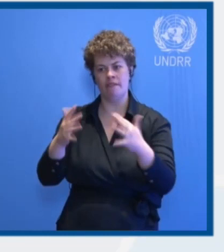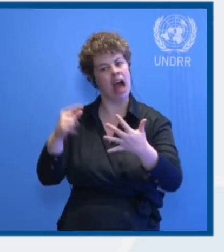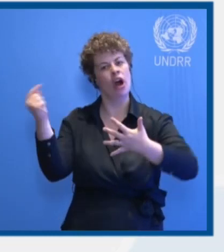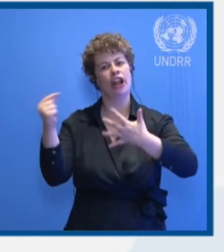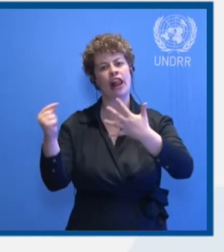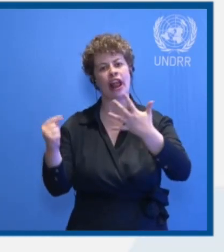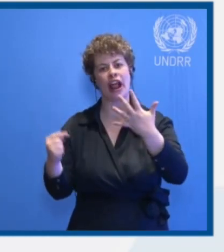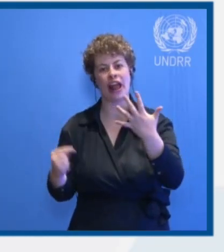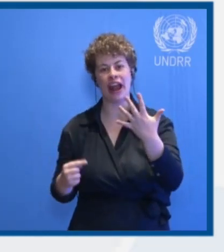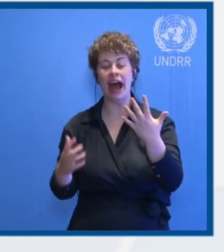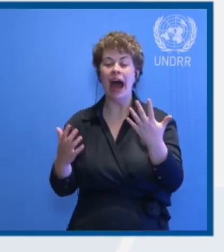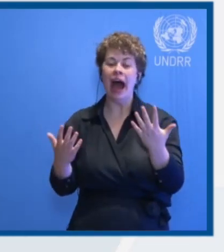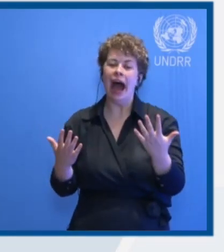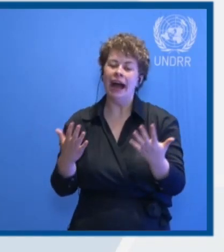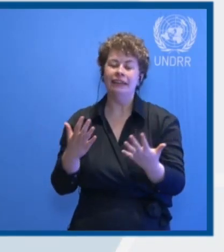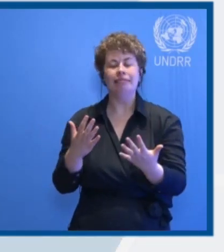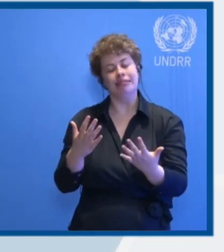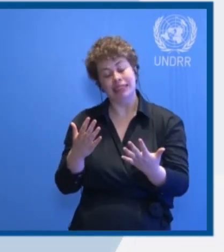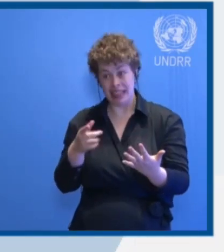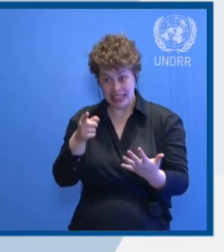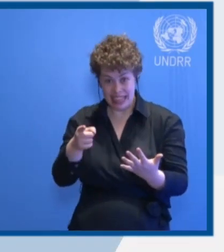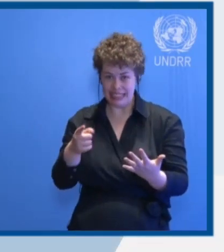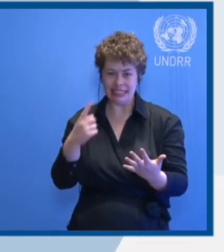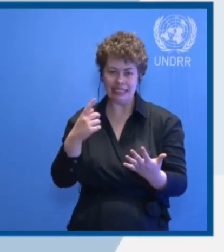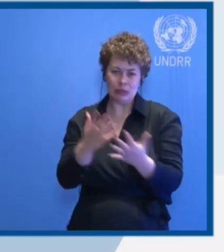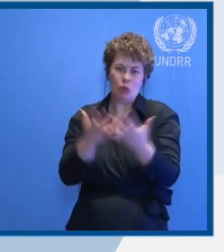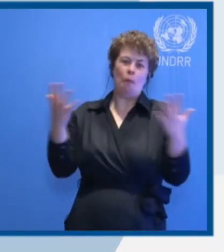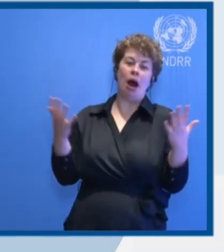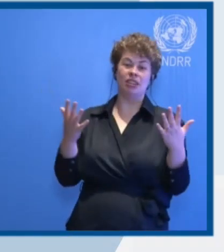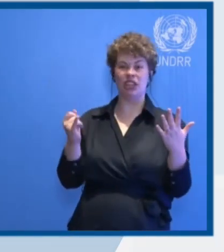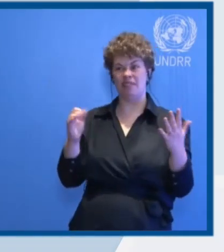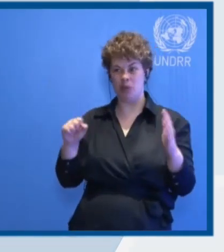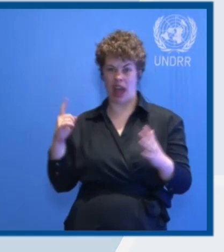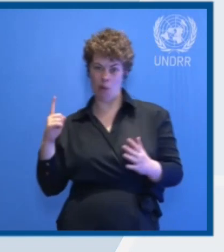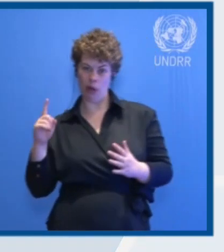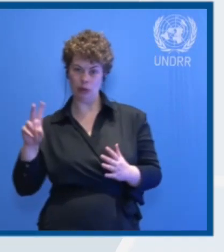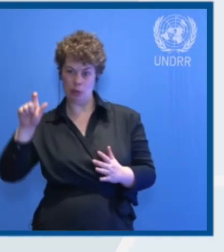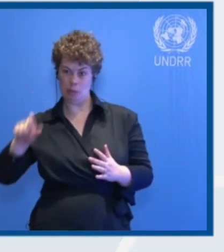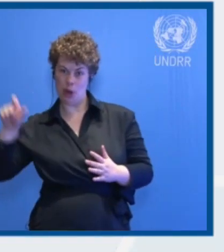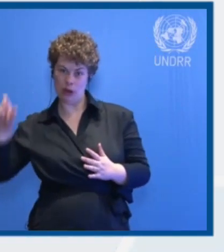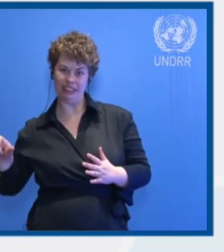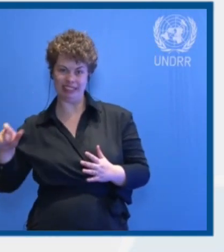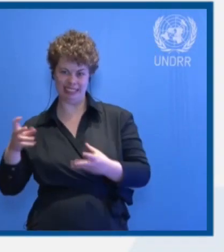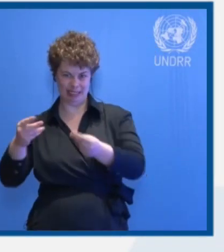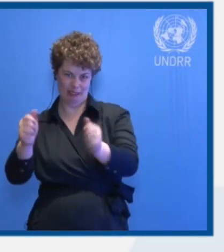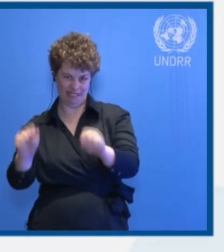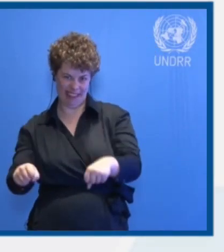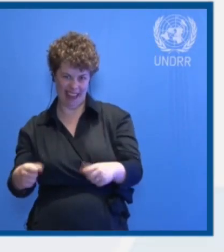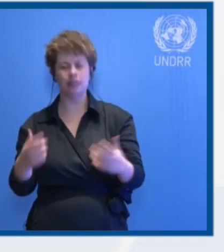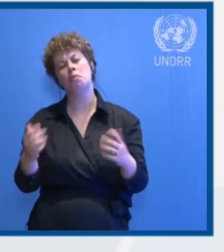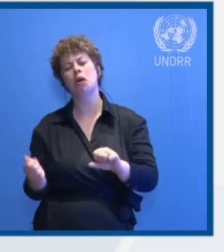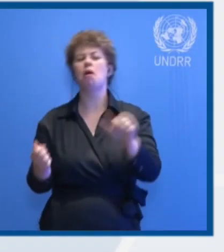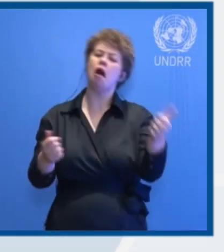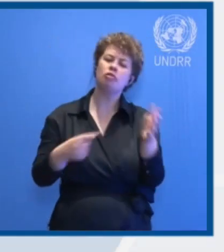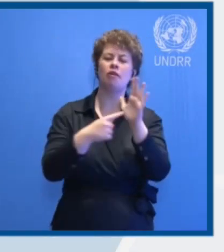people on board in what it really means. So let me give a different example to show maybe how we can